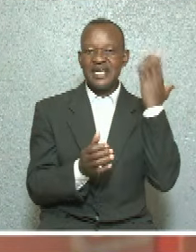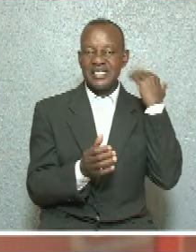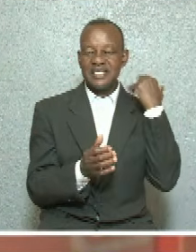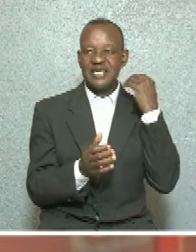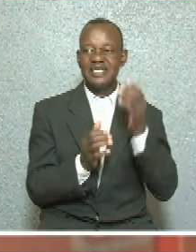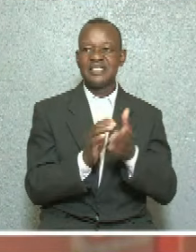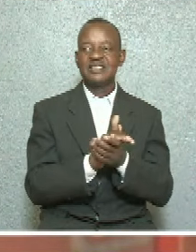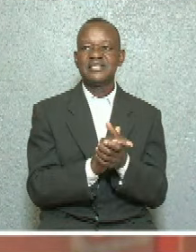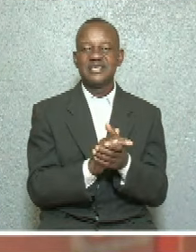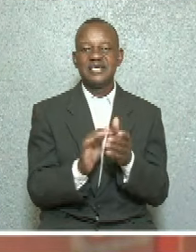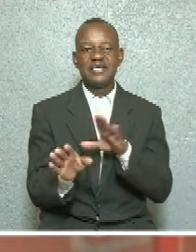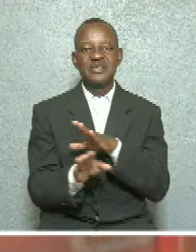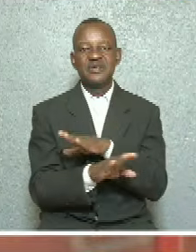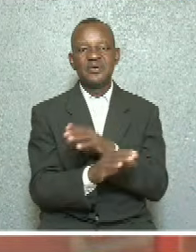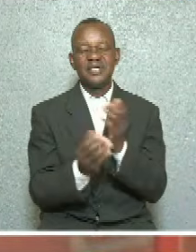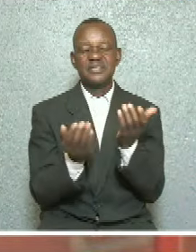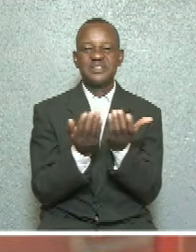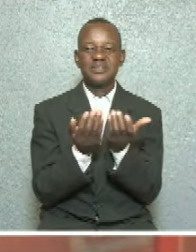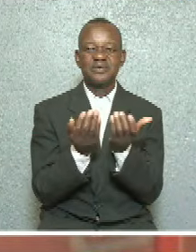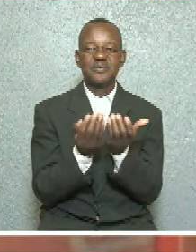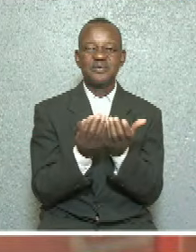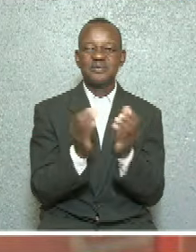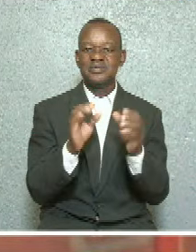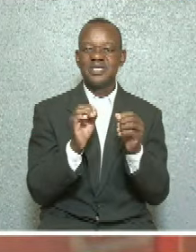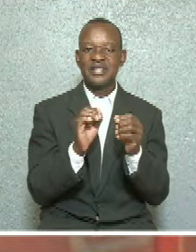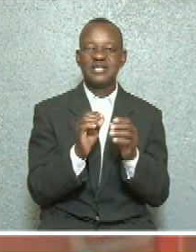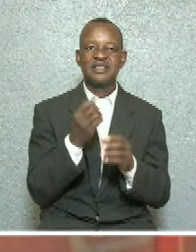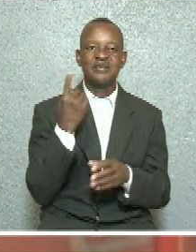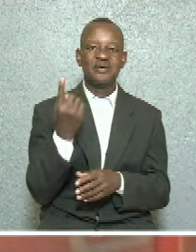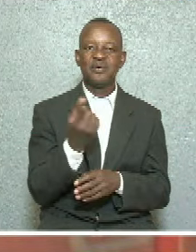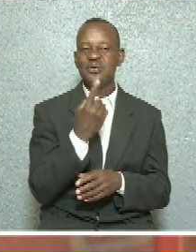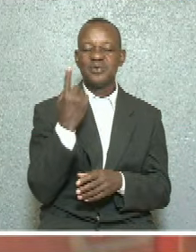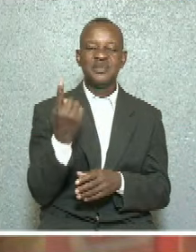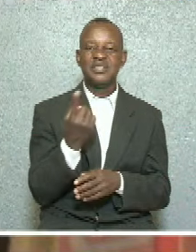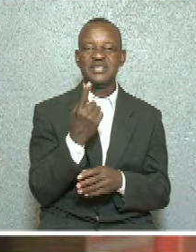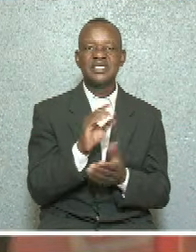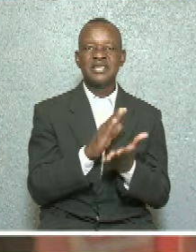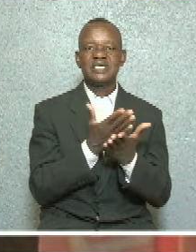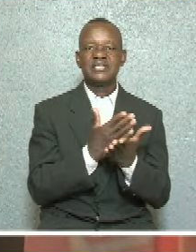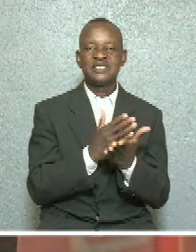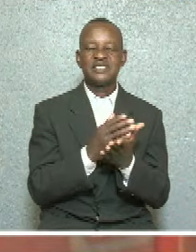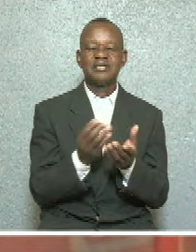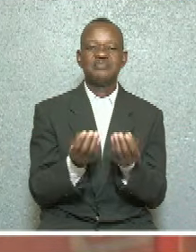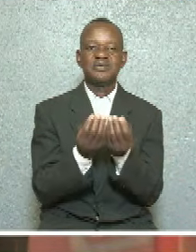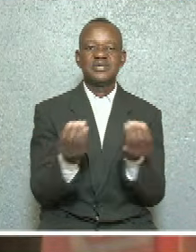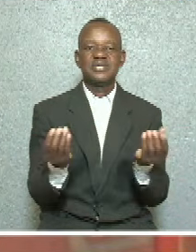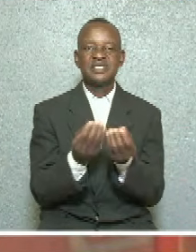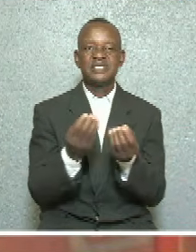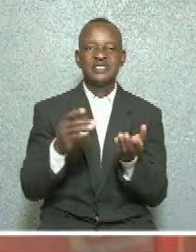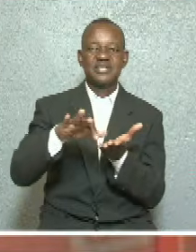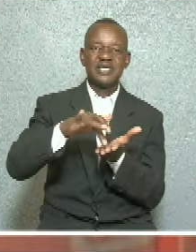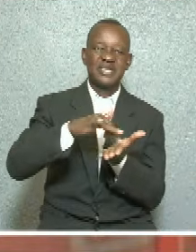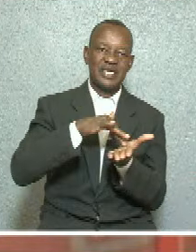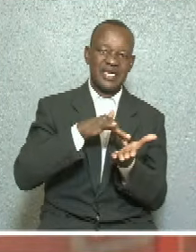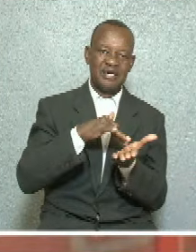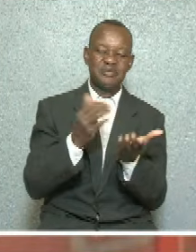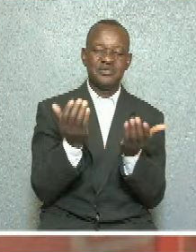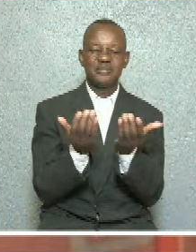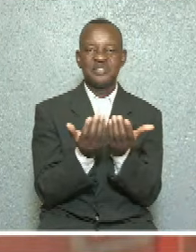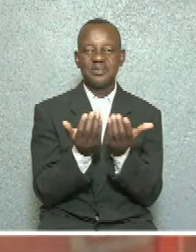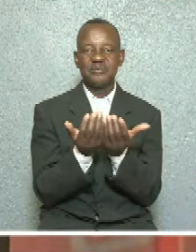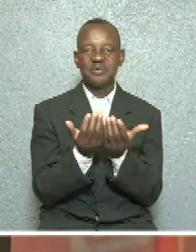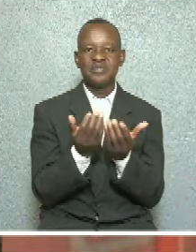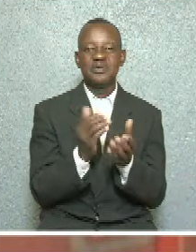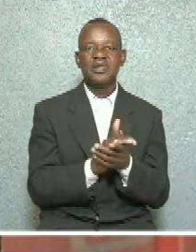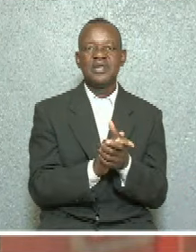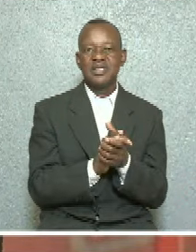that used to come and attend. And mostly it was just boys, right? Like if you see at the back there was computers. We used